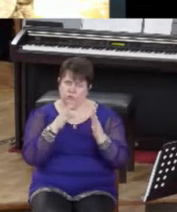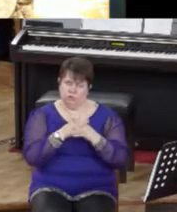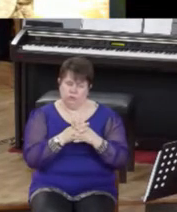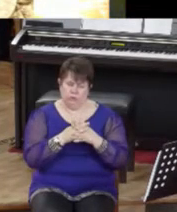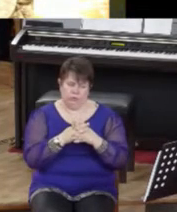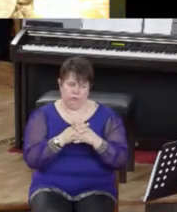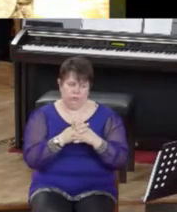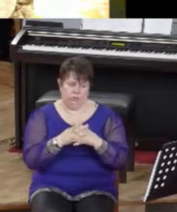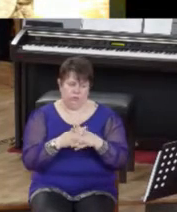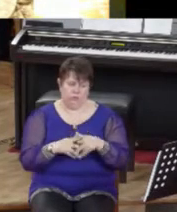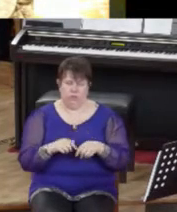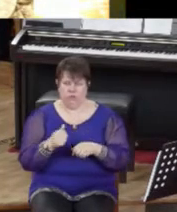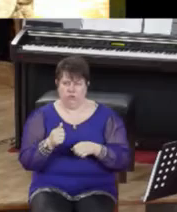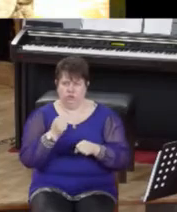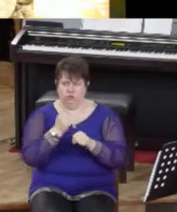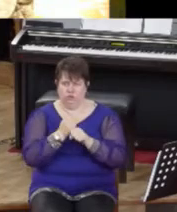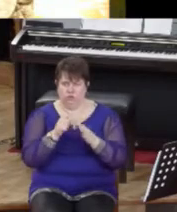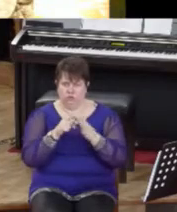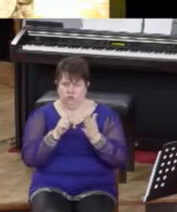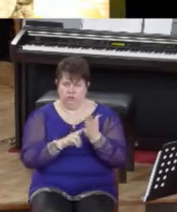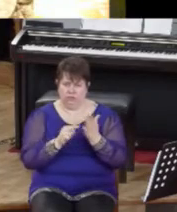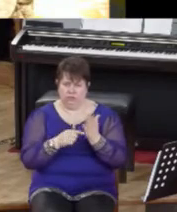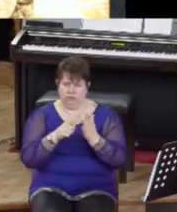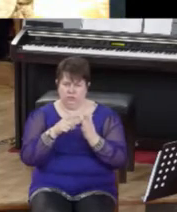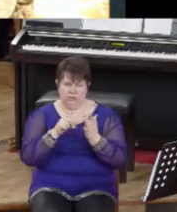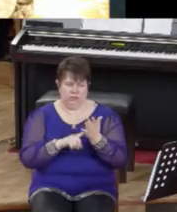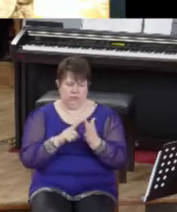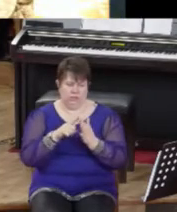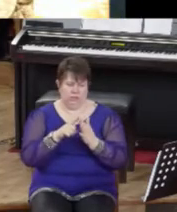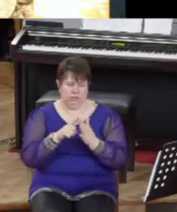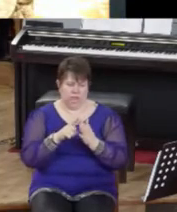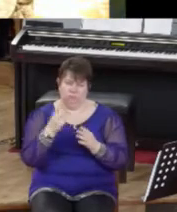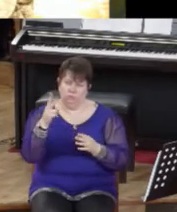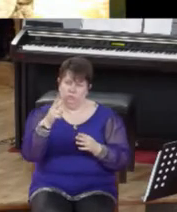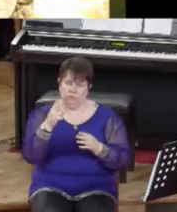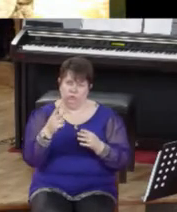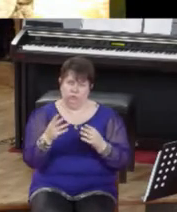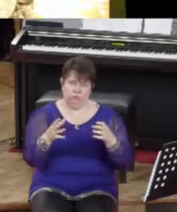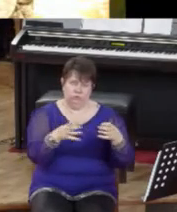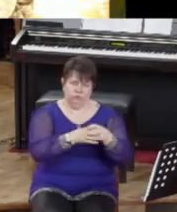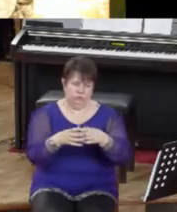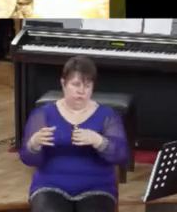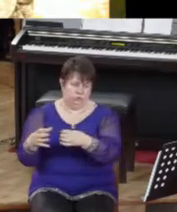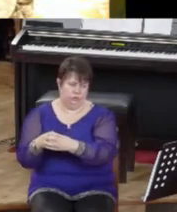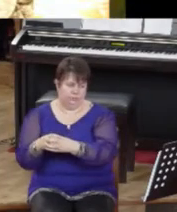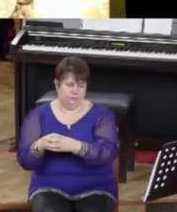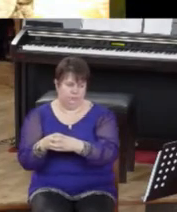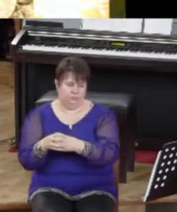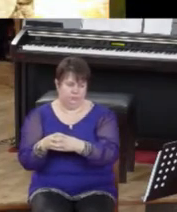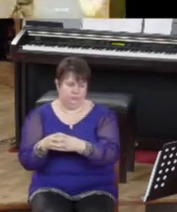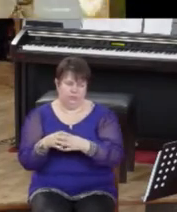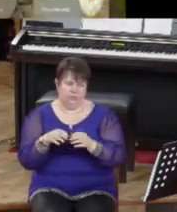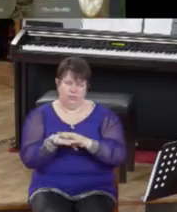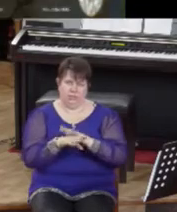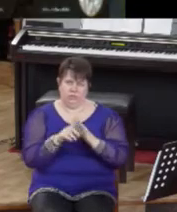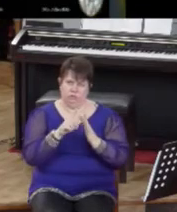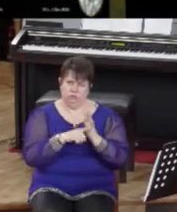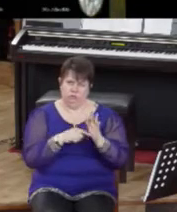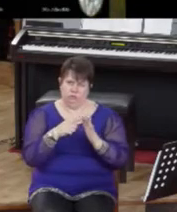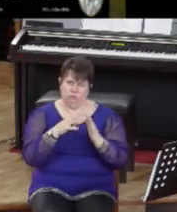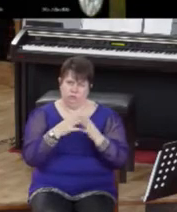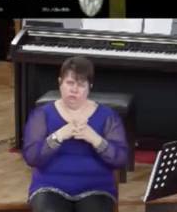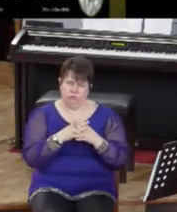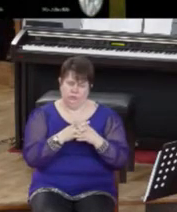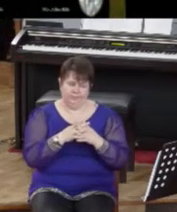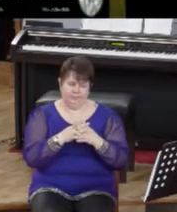Gentile believers. As you may know, there were two dominant groups, even within Judaism. The Jews